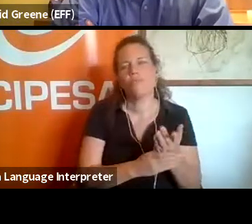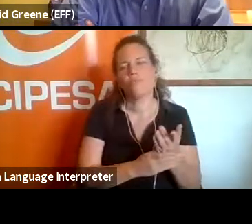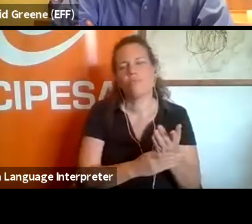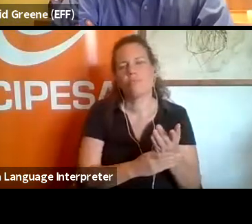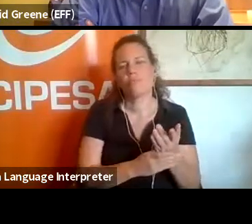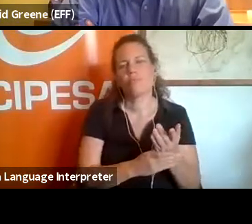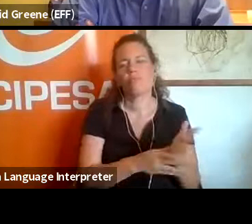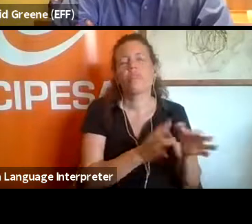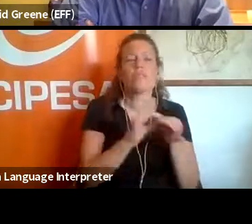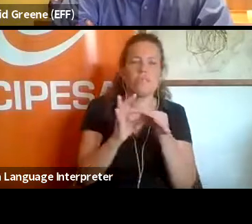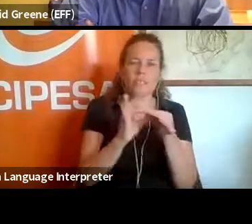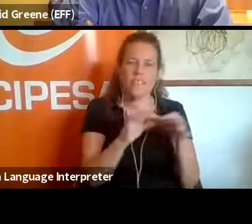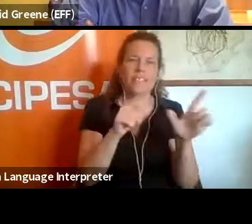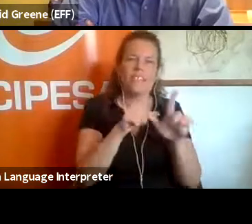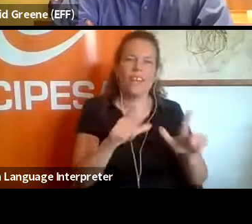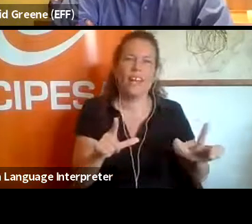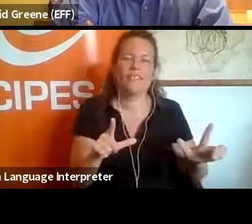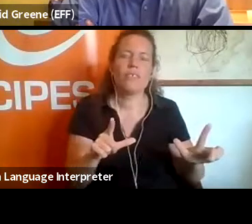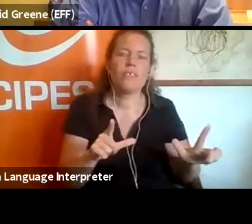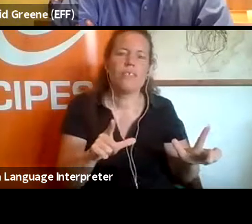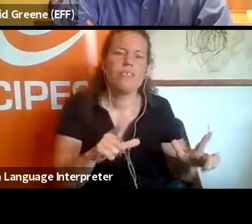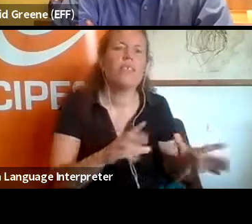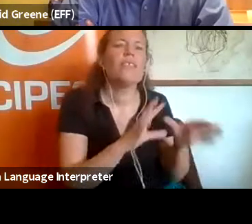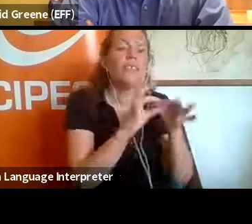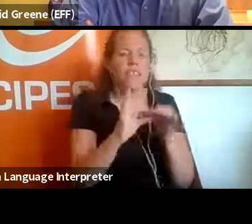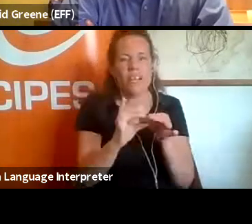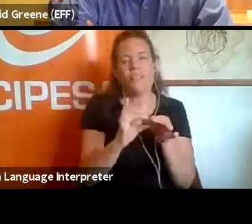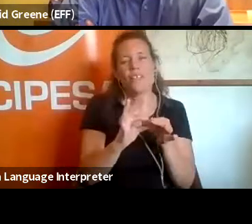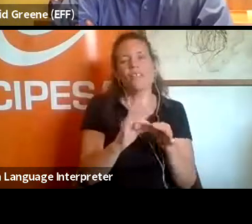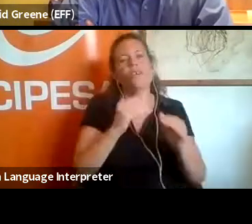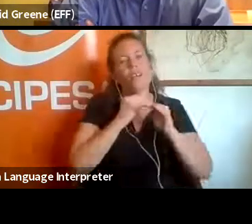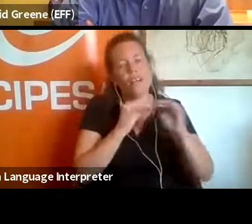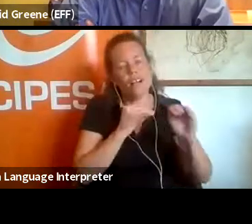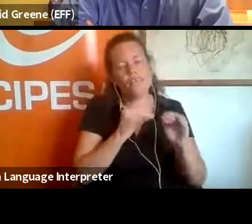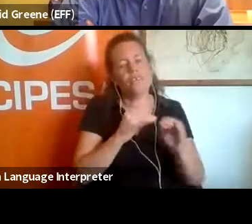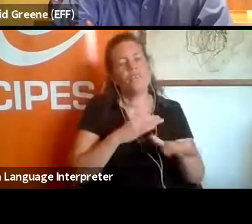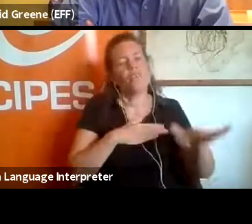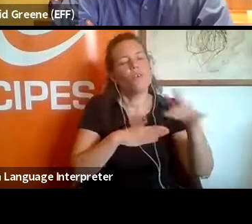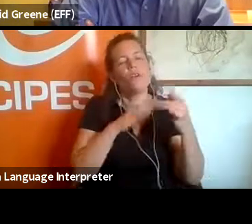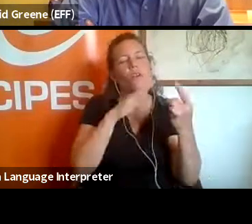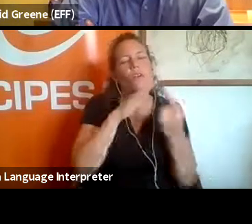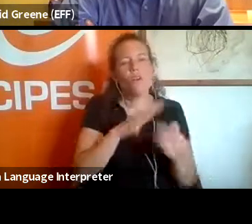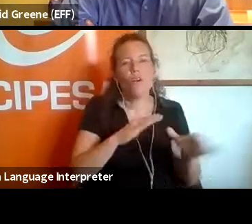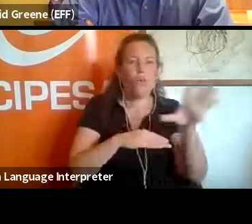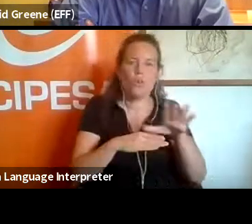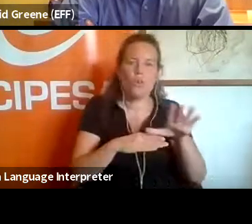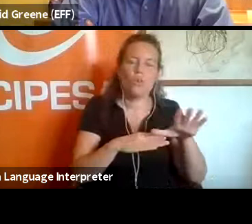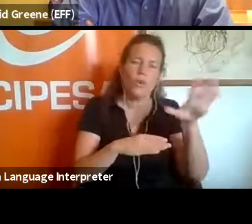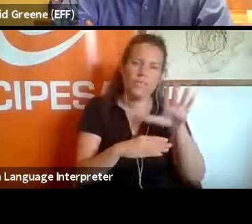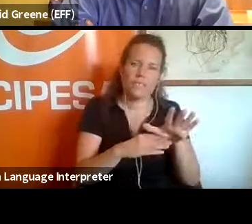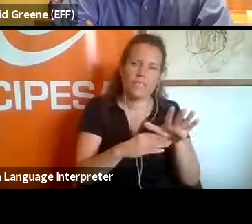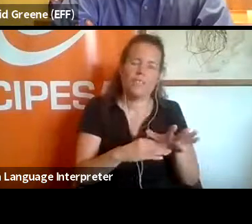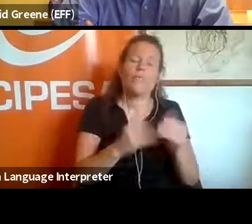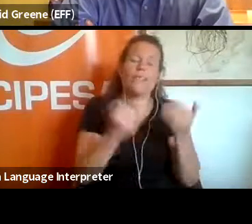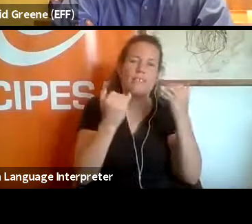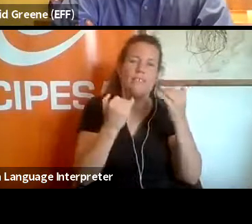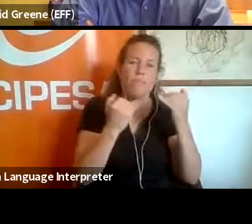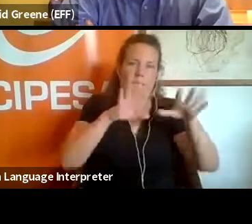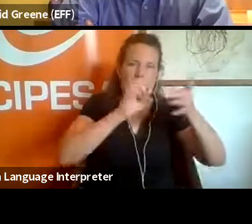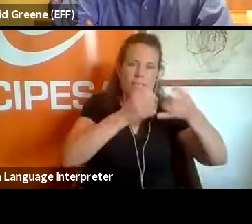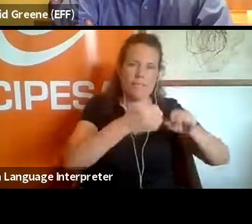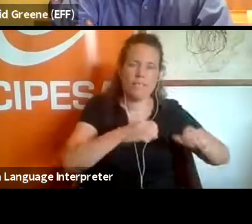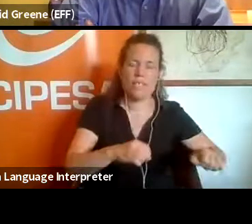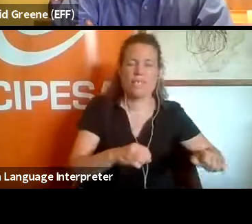related to language and related to country or local context, to break down information about